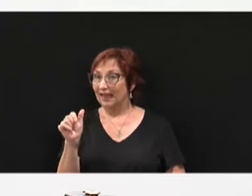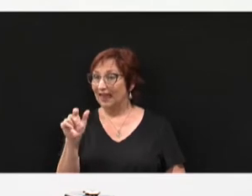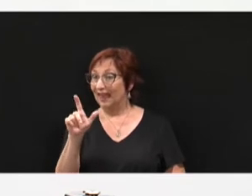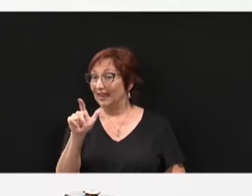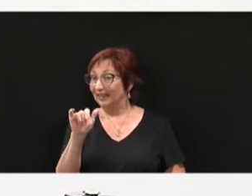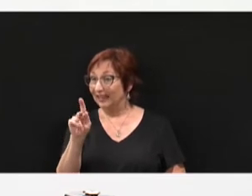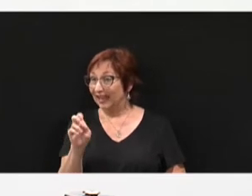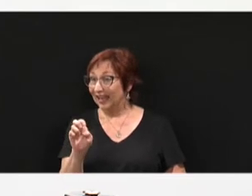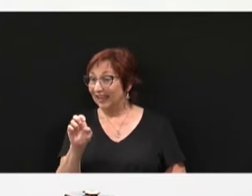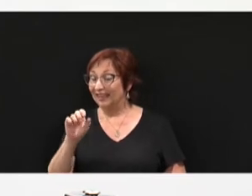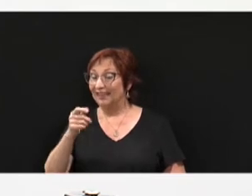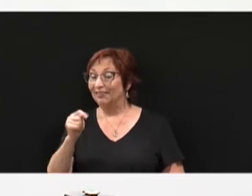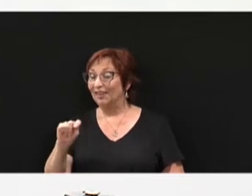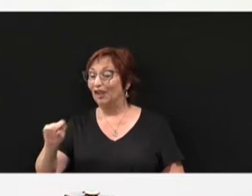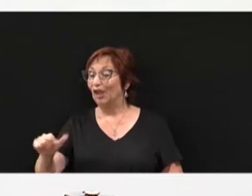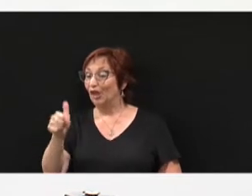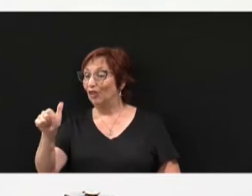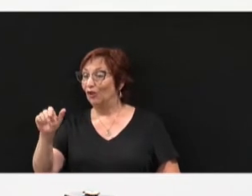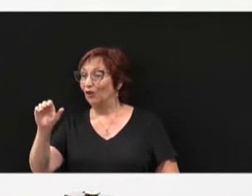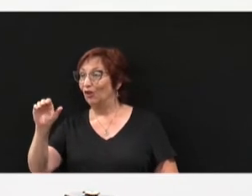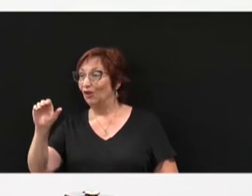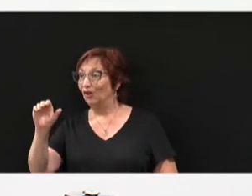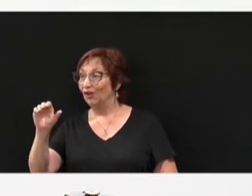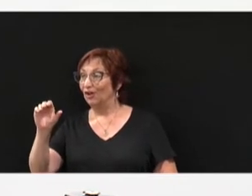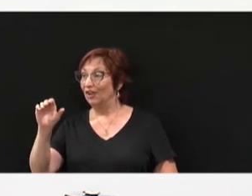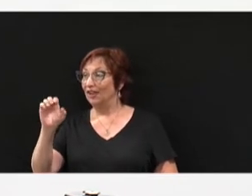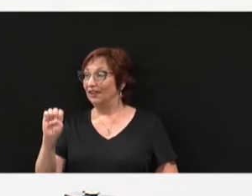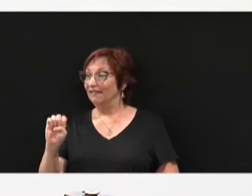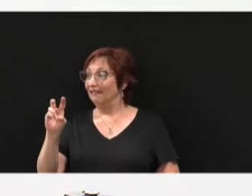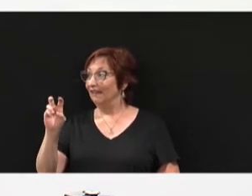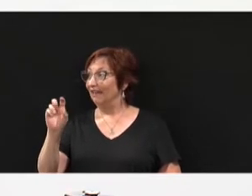I am not like the other elves. I don't like being in